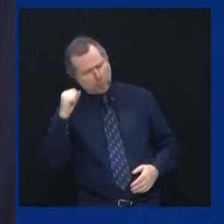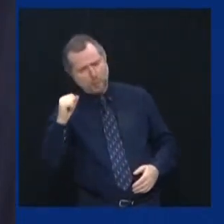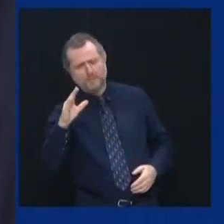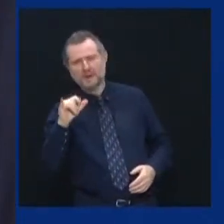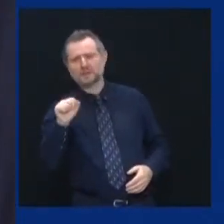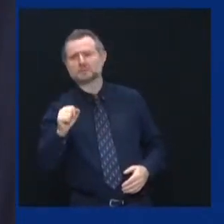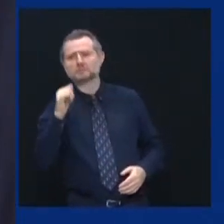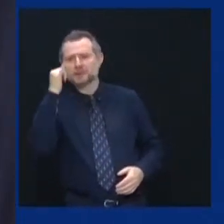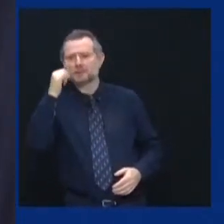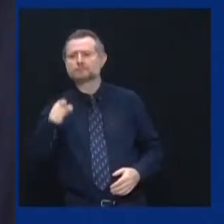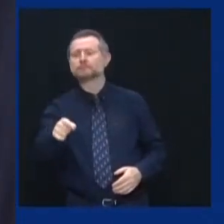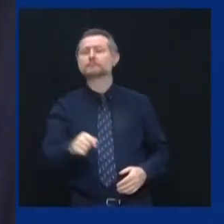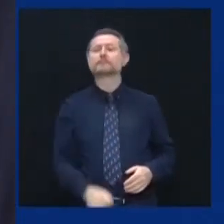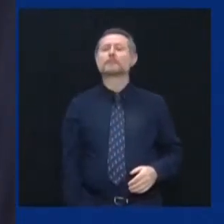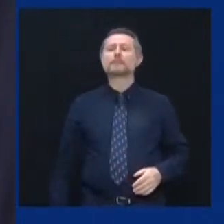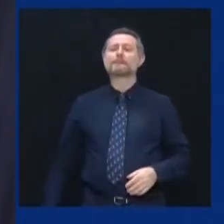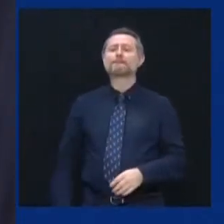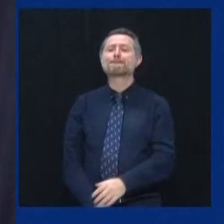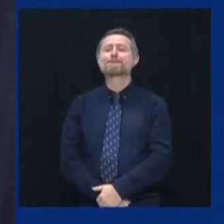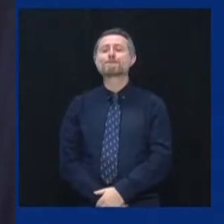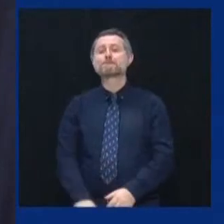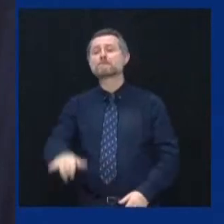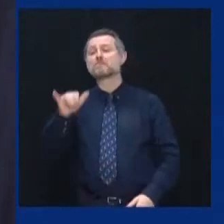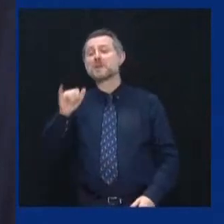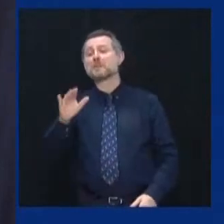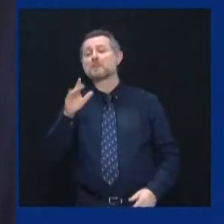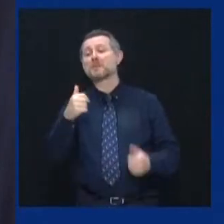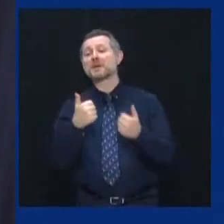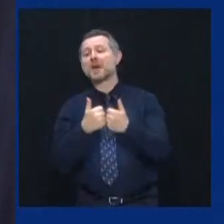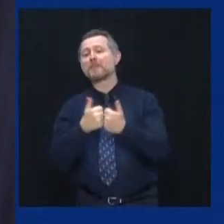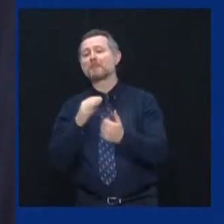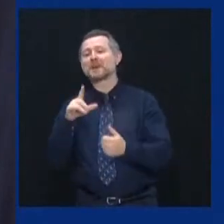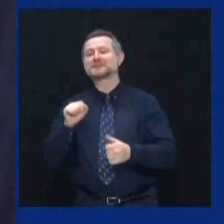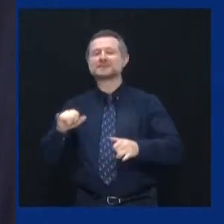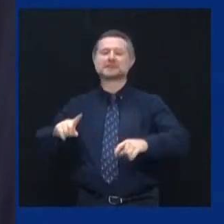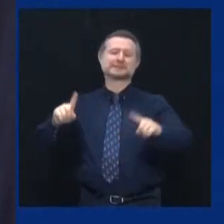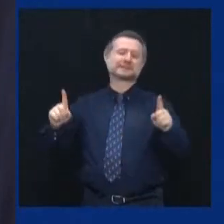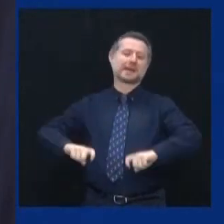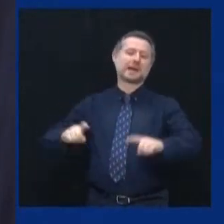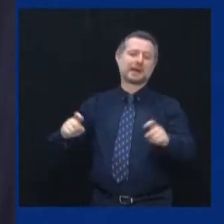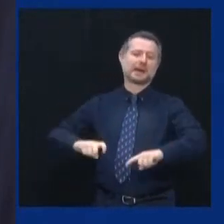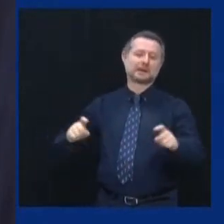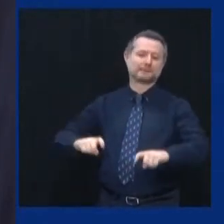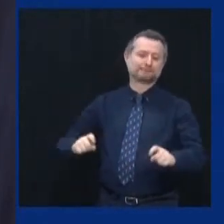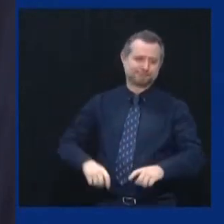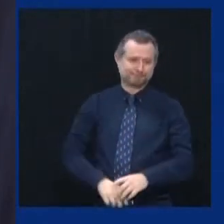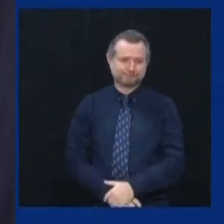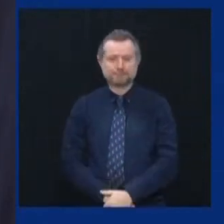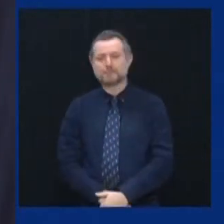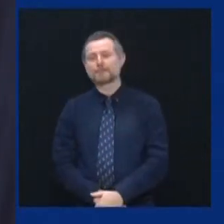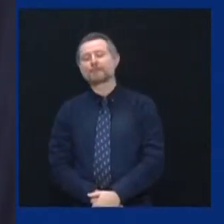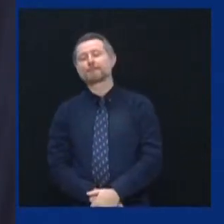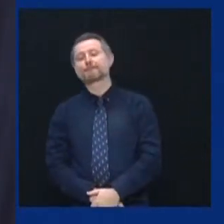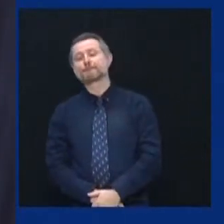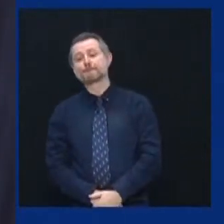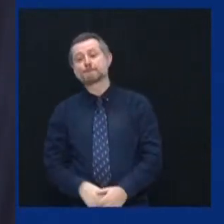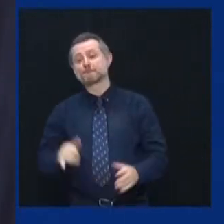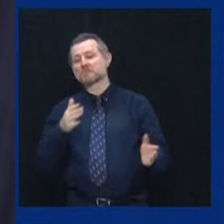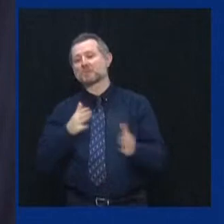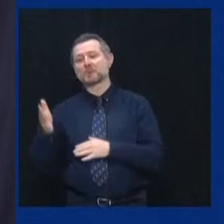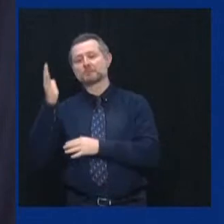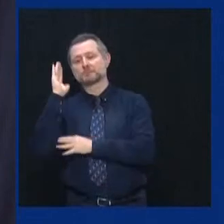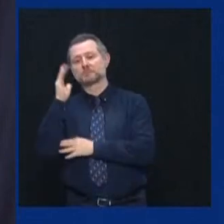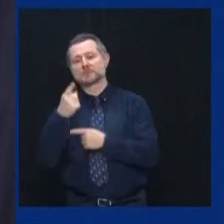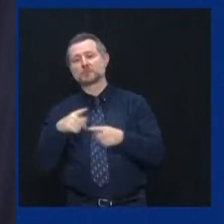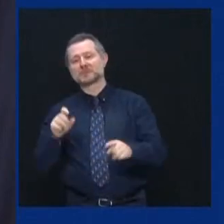the Bills as a pilot, right? And I'm going to talk about this in the state of the state. But